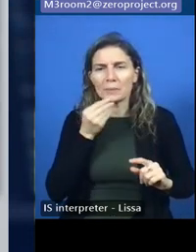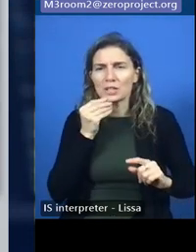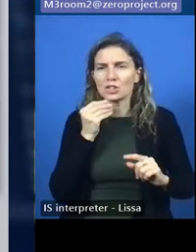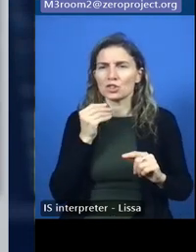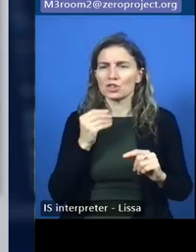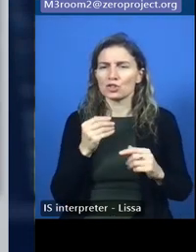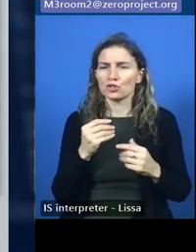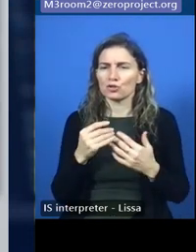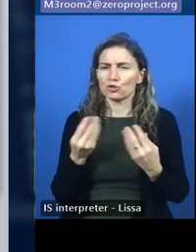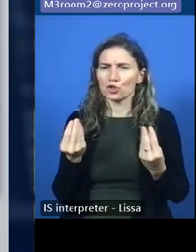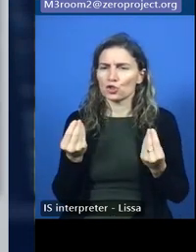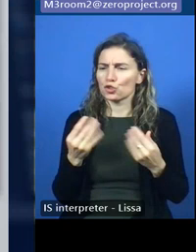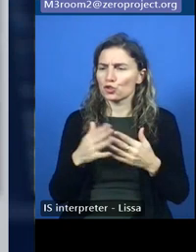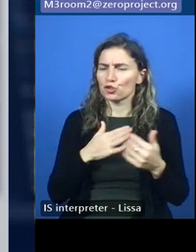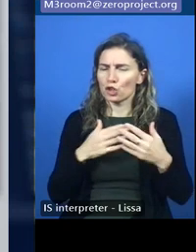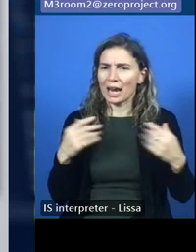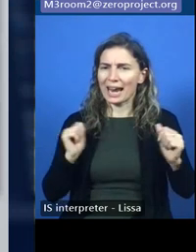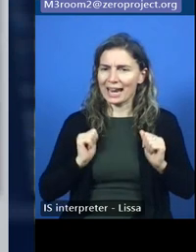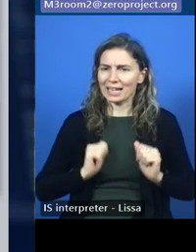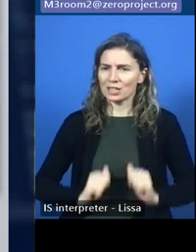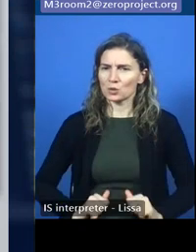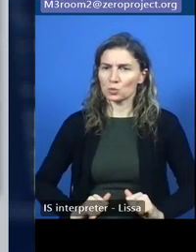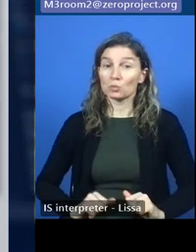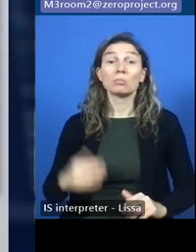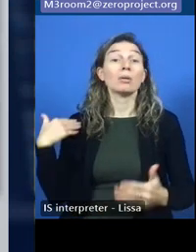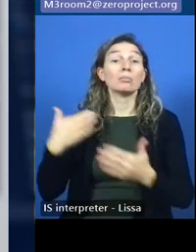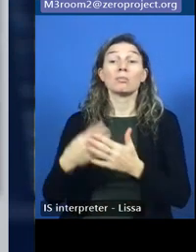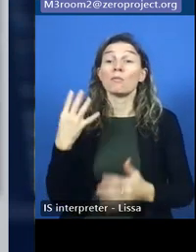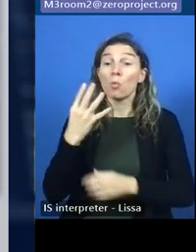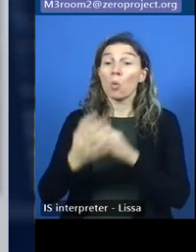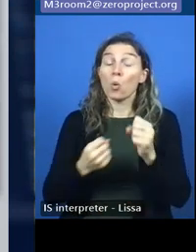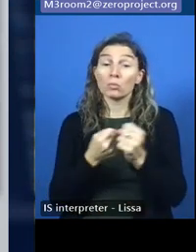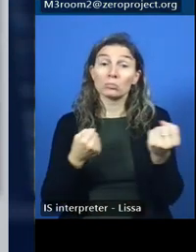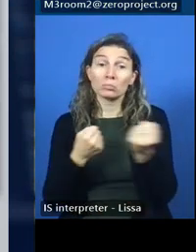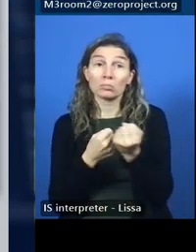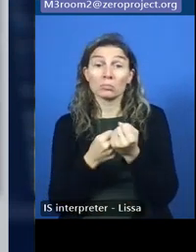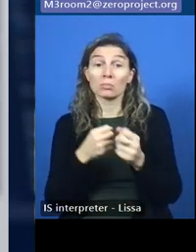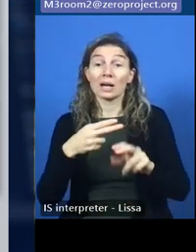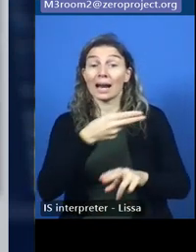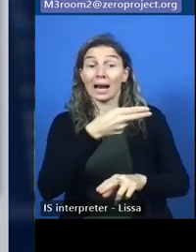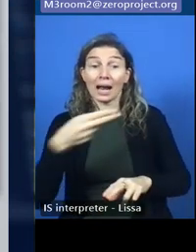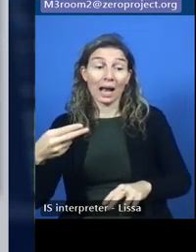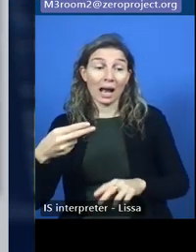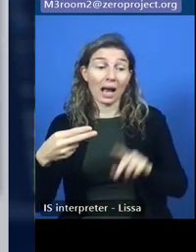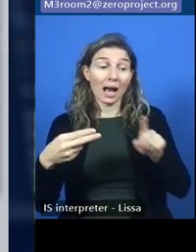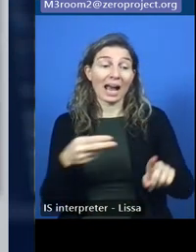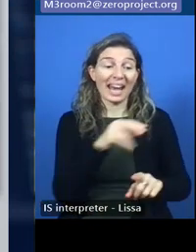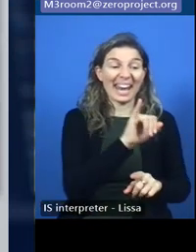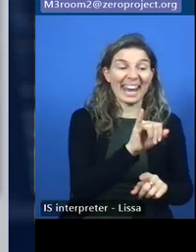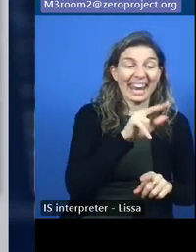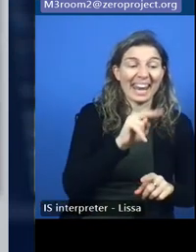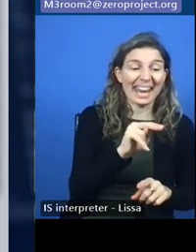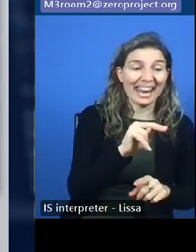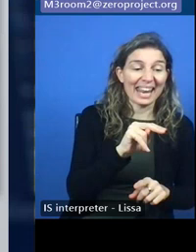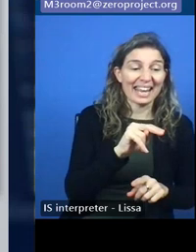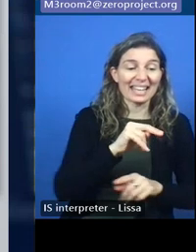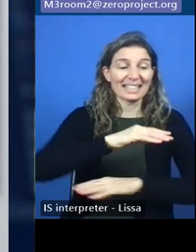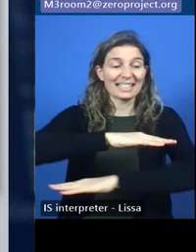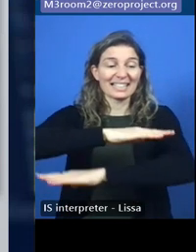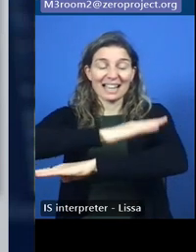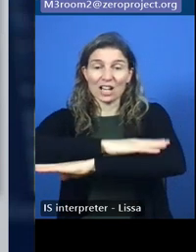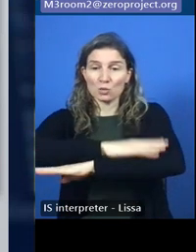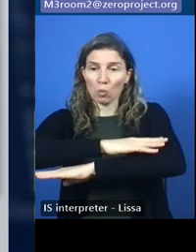last 4 years, I have been supporting a data platform called the InDashboard. And every day I am